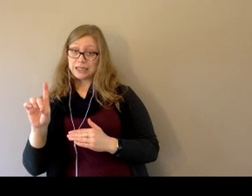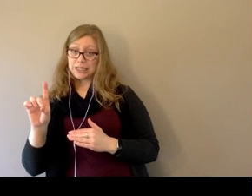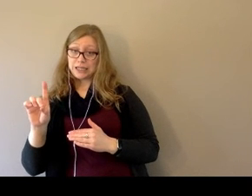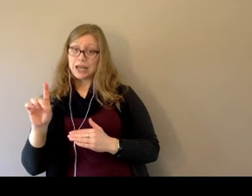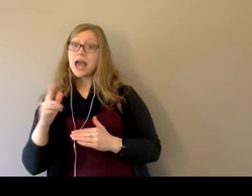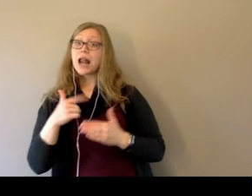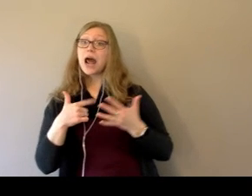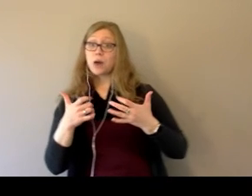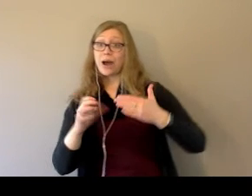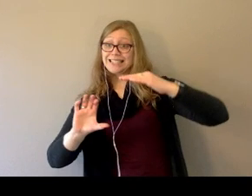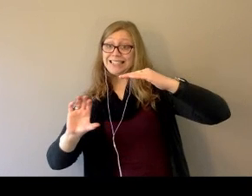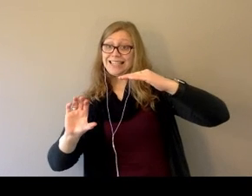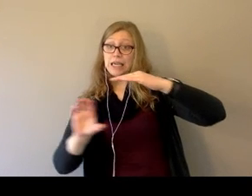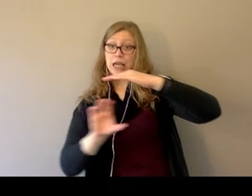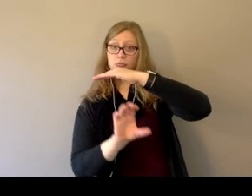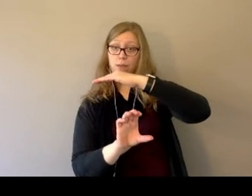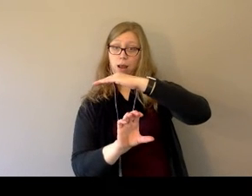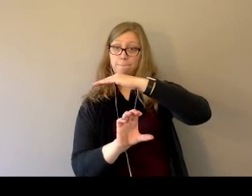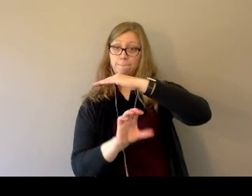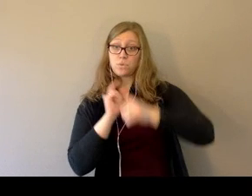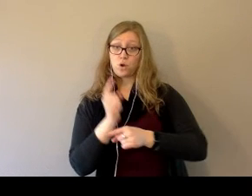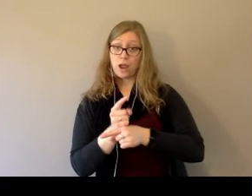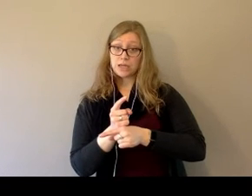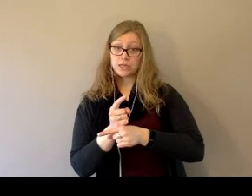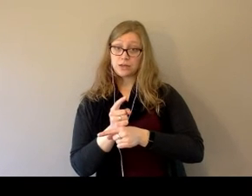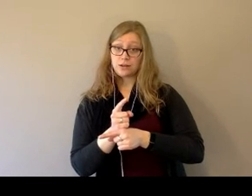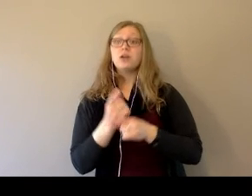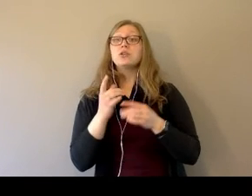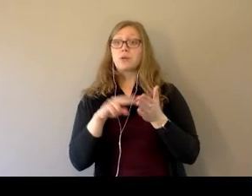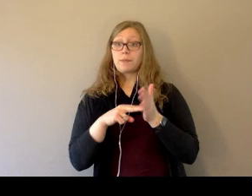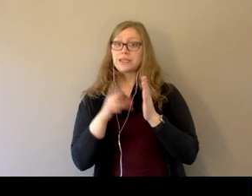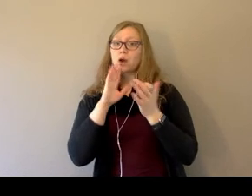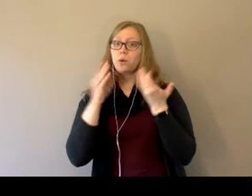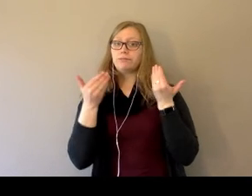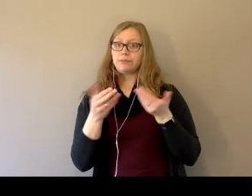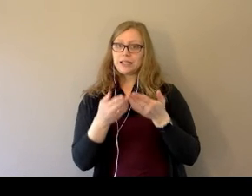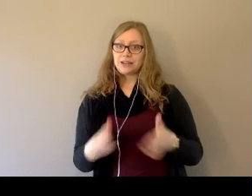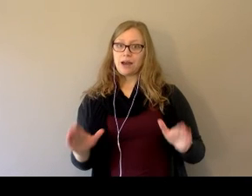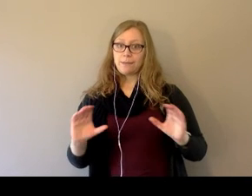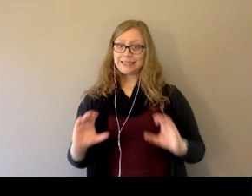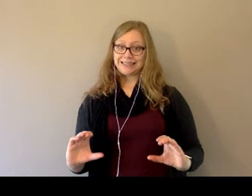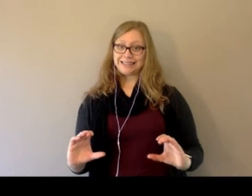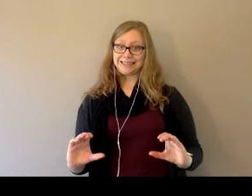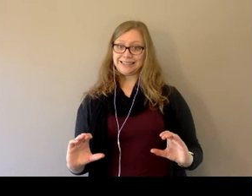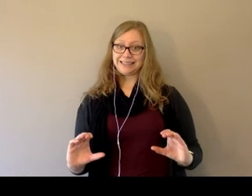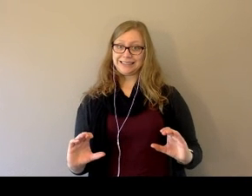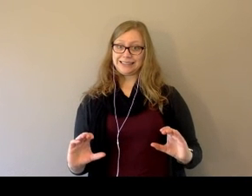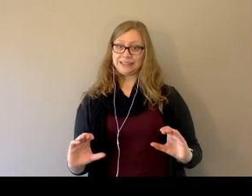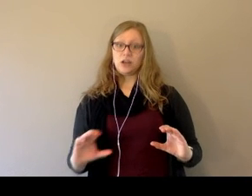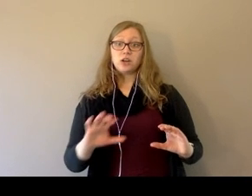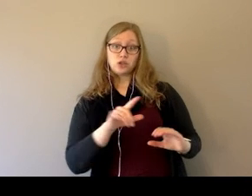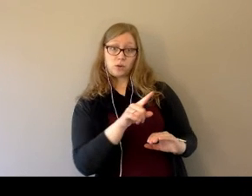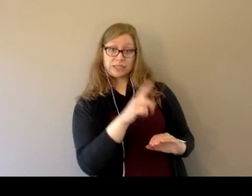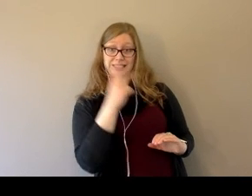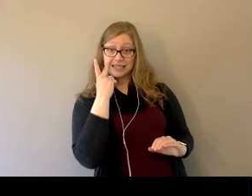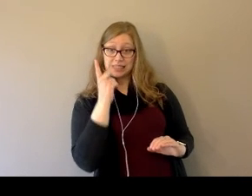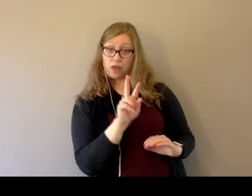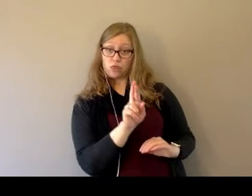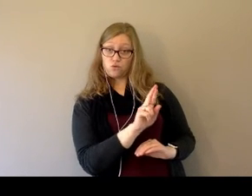D. And you can see by dividing by C that I'm going to have D in the top, C in the bottom, the ratio of D to